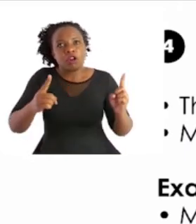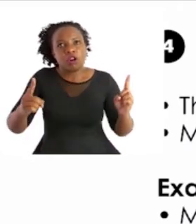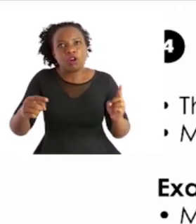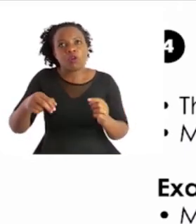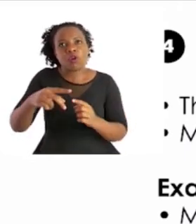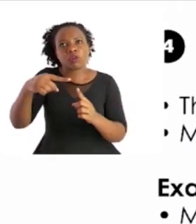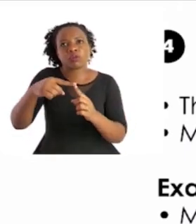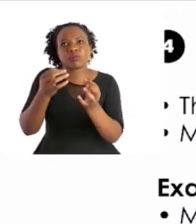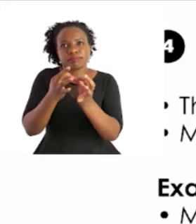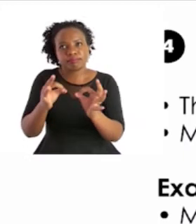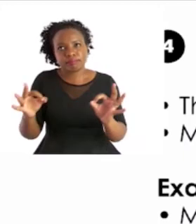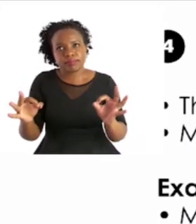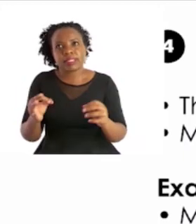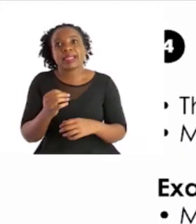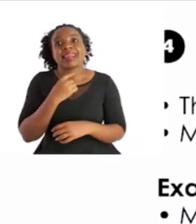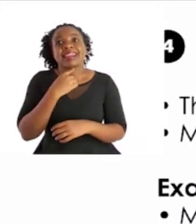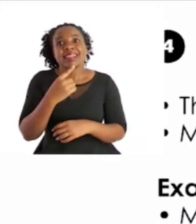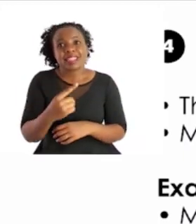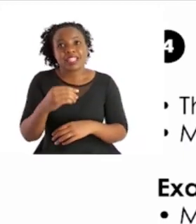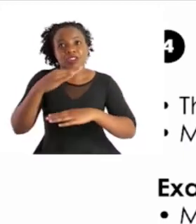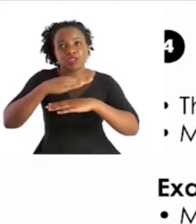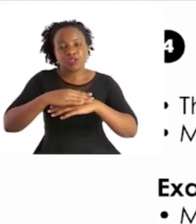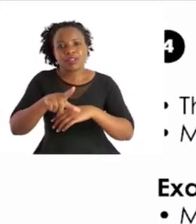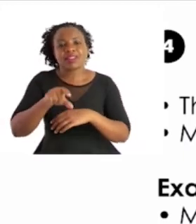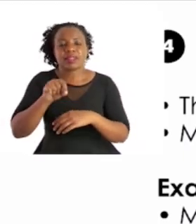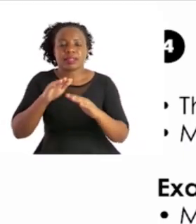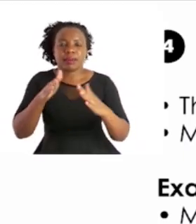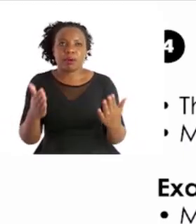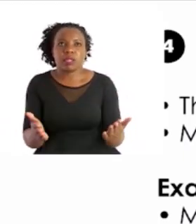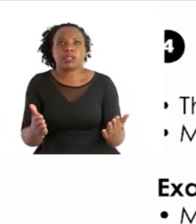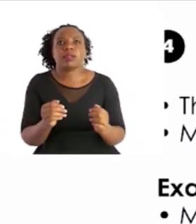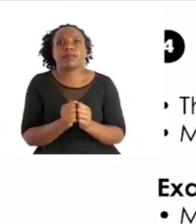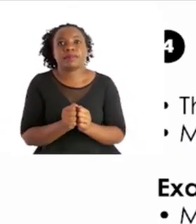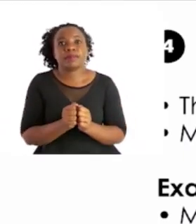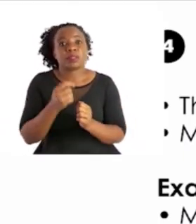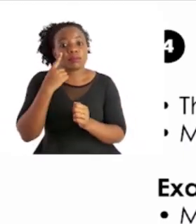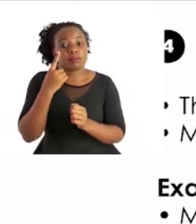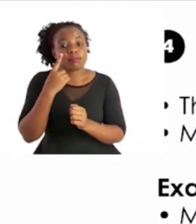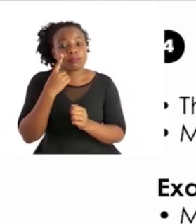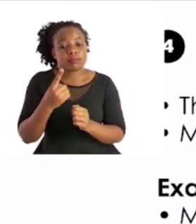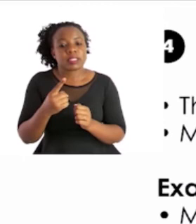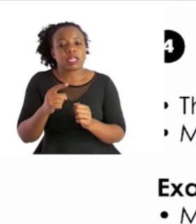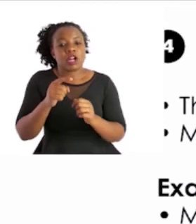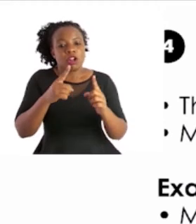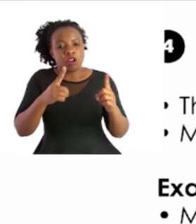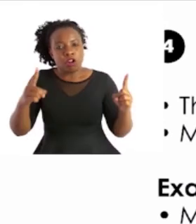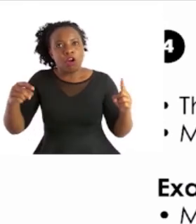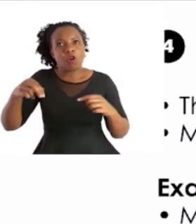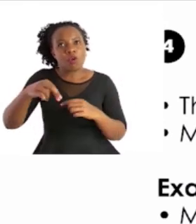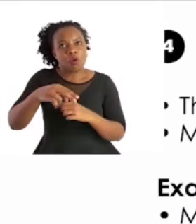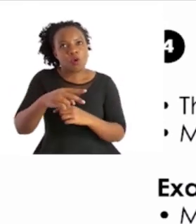to Freedom, is on the table. As you can see there, Long Walk to Freedom